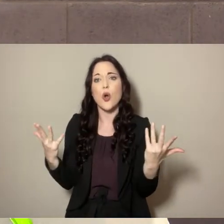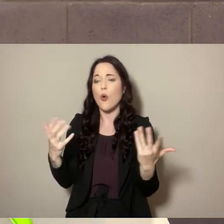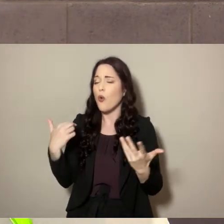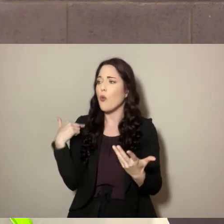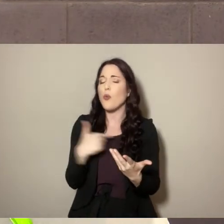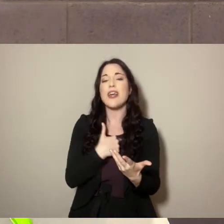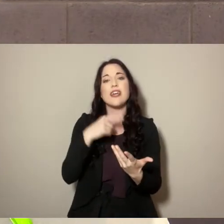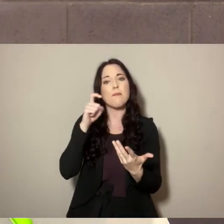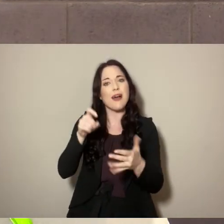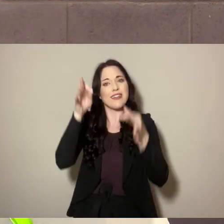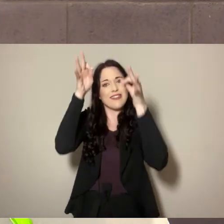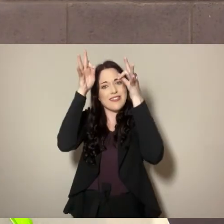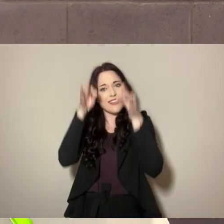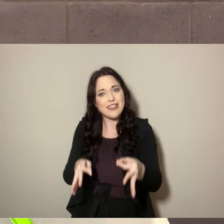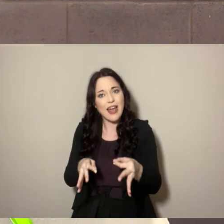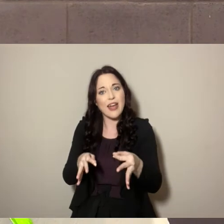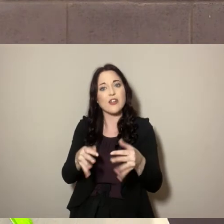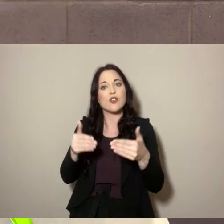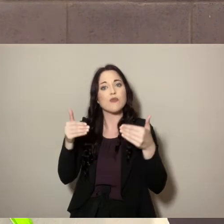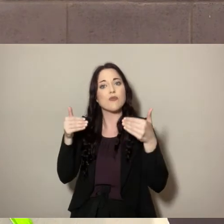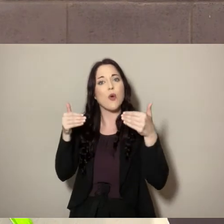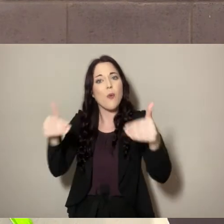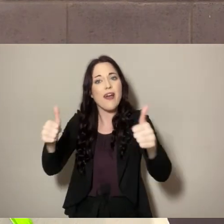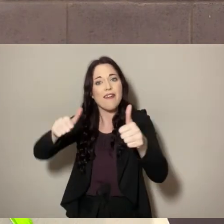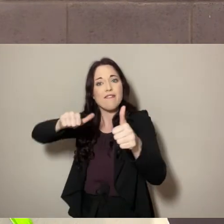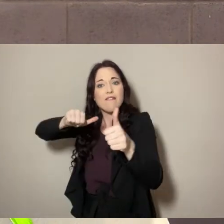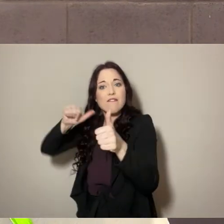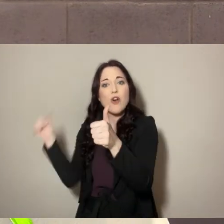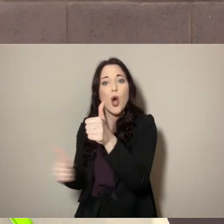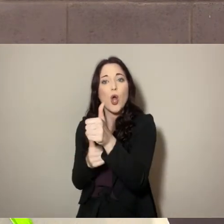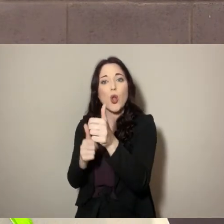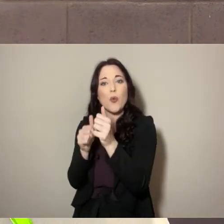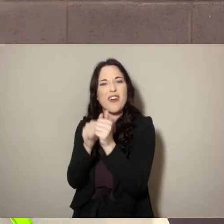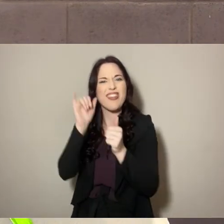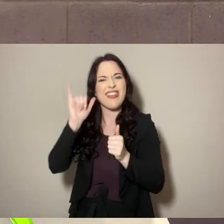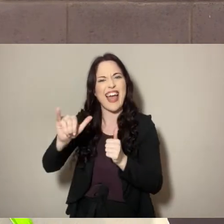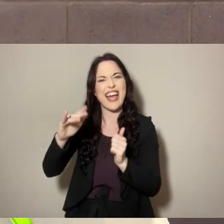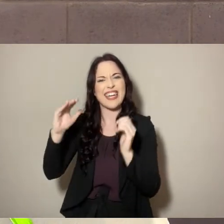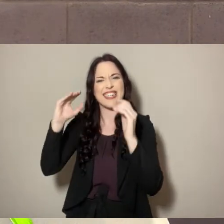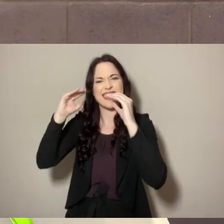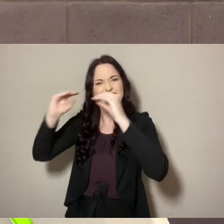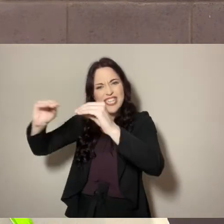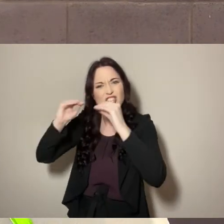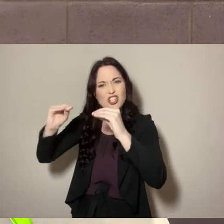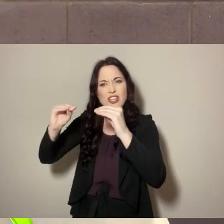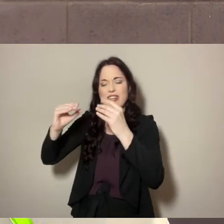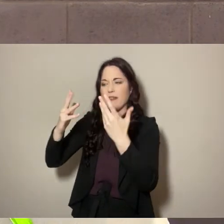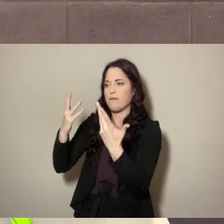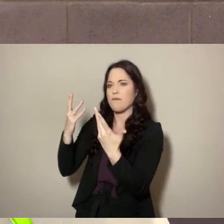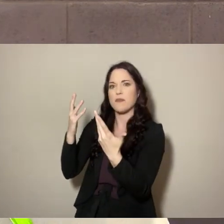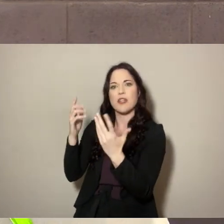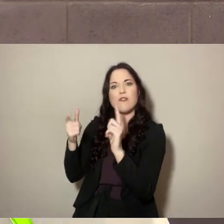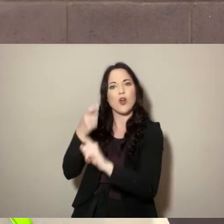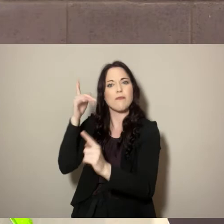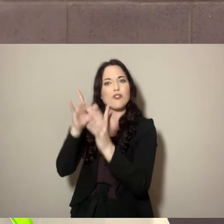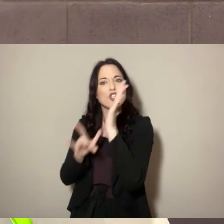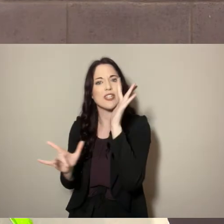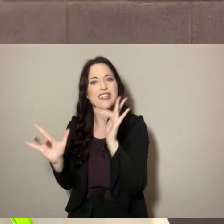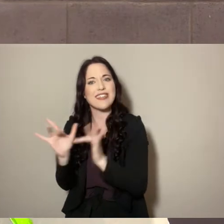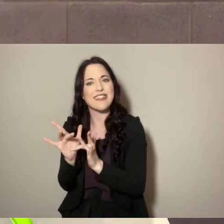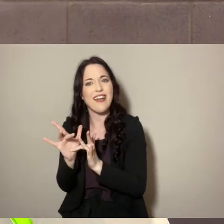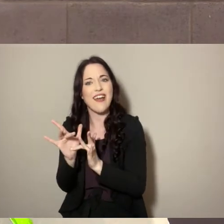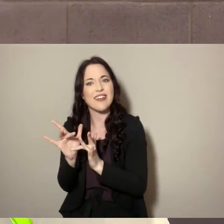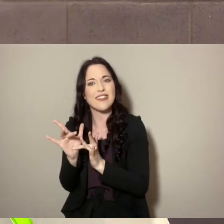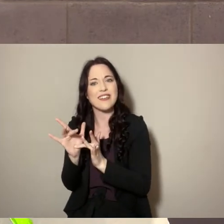lives, for the rest of our lives, with a sense of trust in God and the support